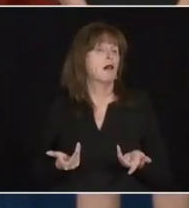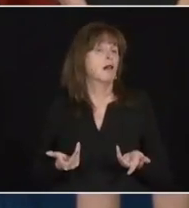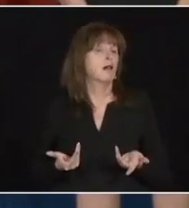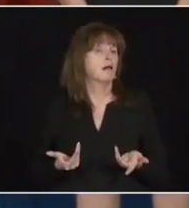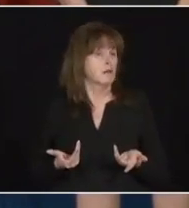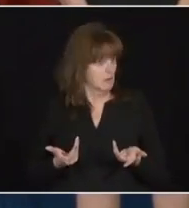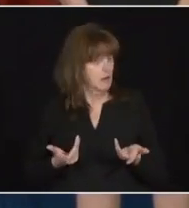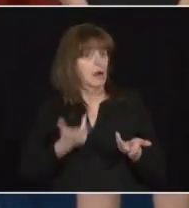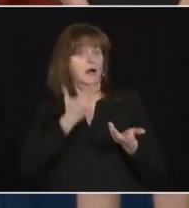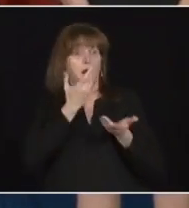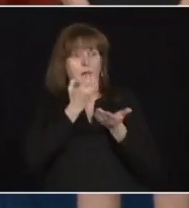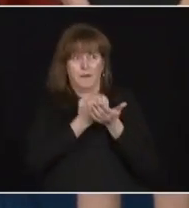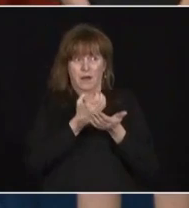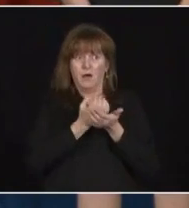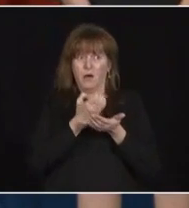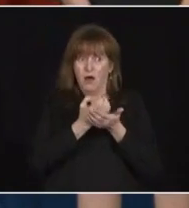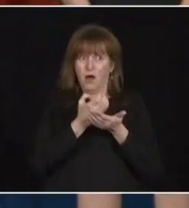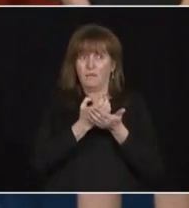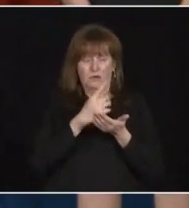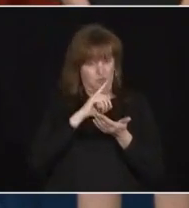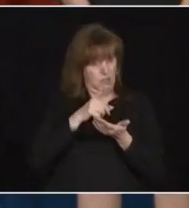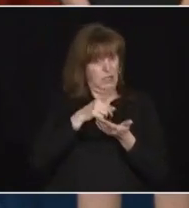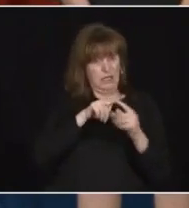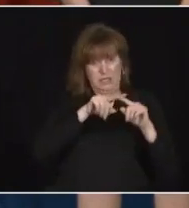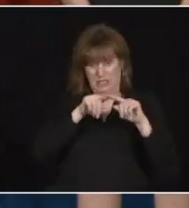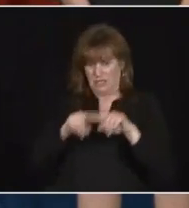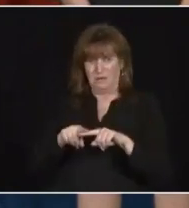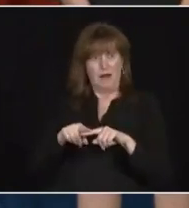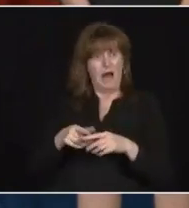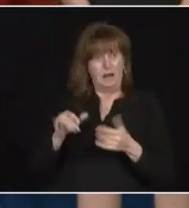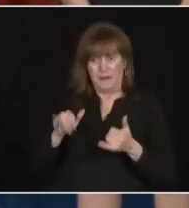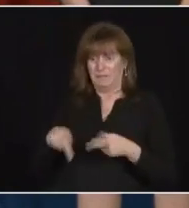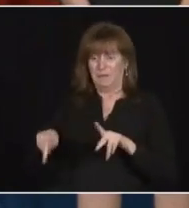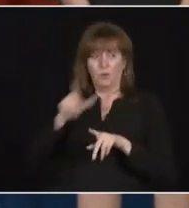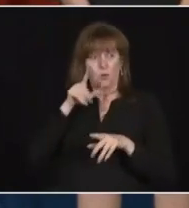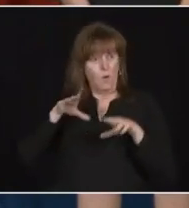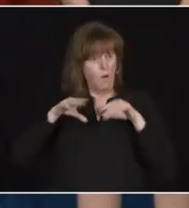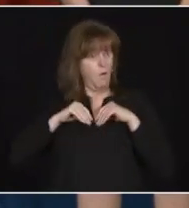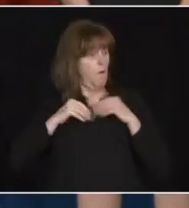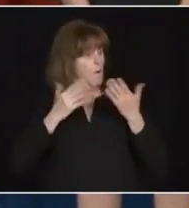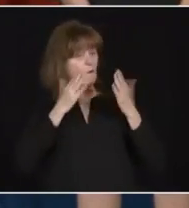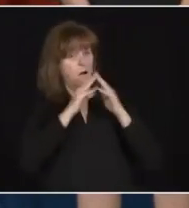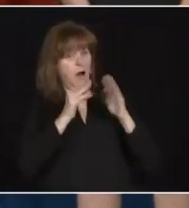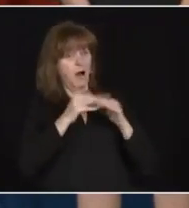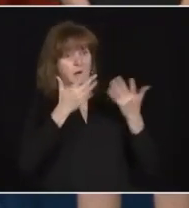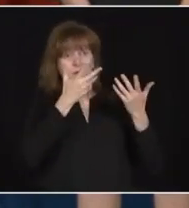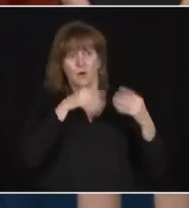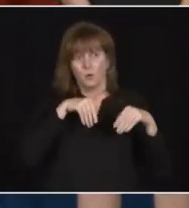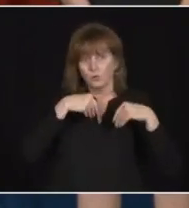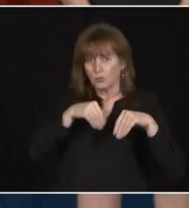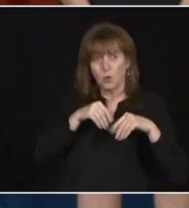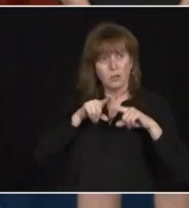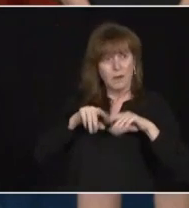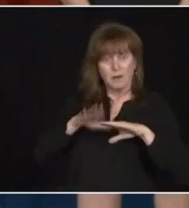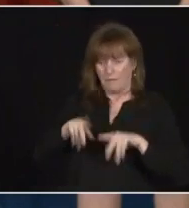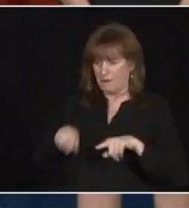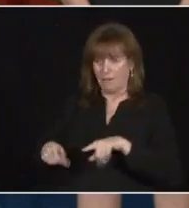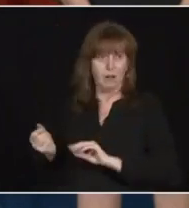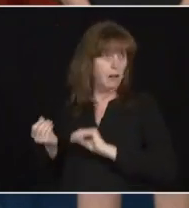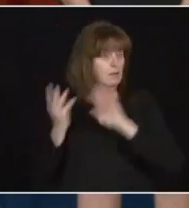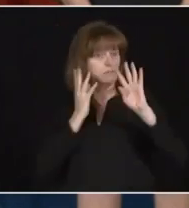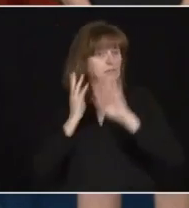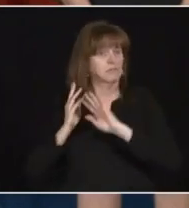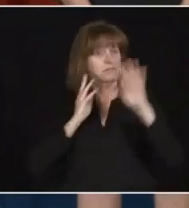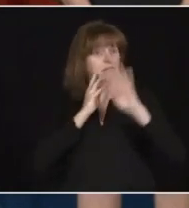When I was speaking to the mayor, people rely, the retail stores in the cottage country rely on cottagers from beginning of